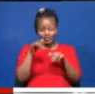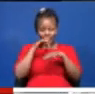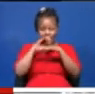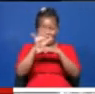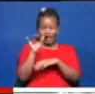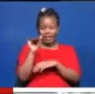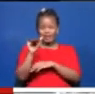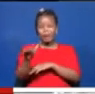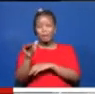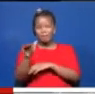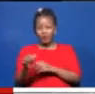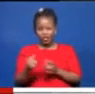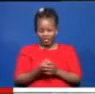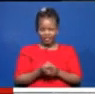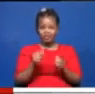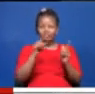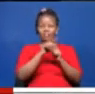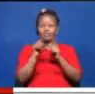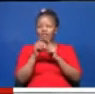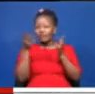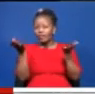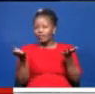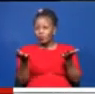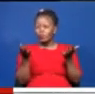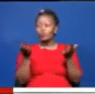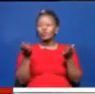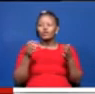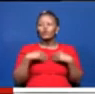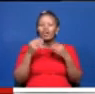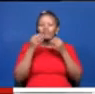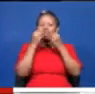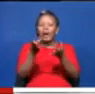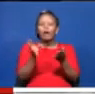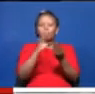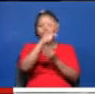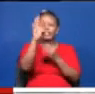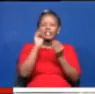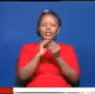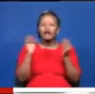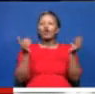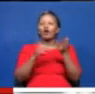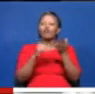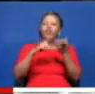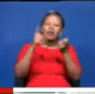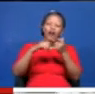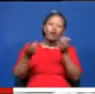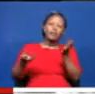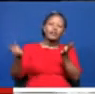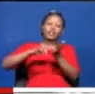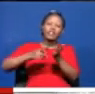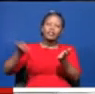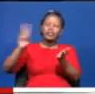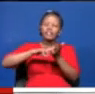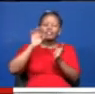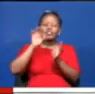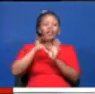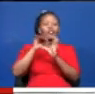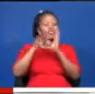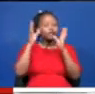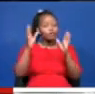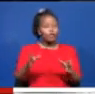And just to give you an update of how many registered voters across various constituencies. Remember,